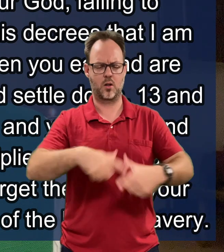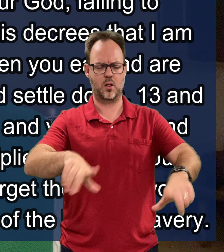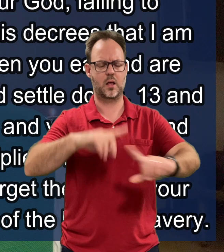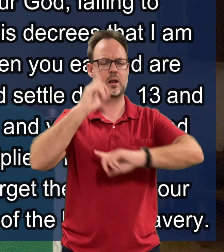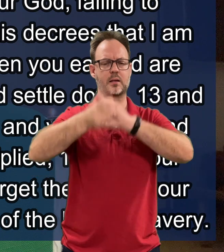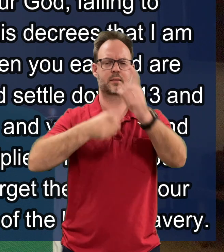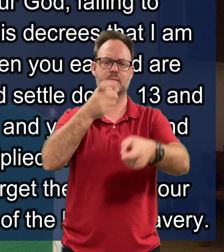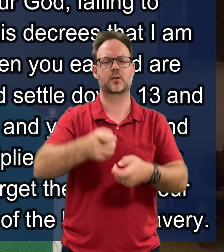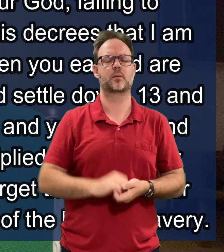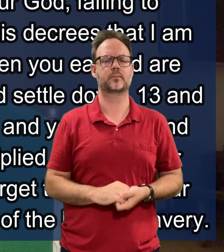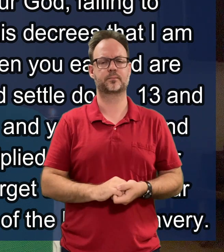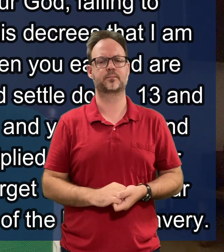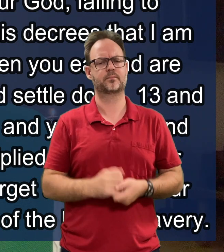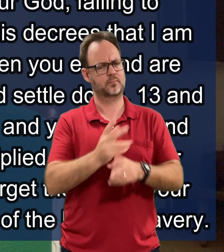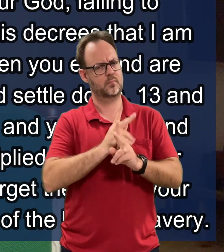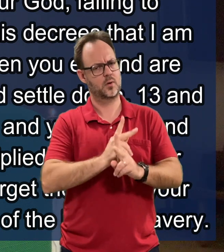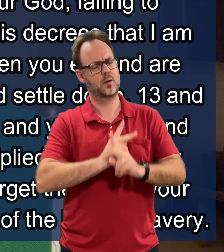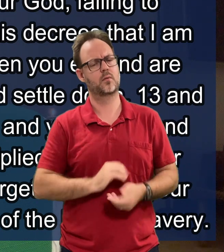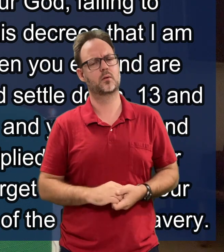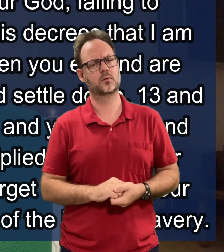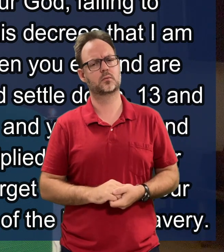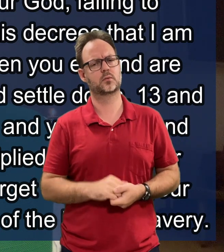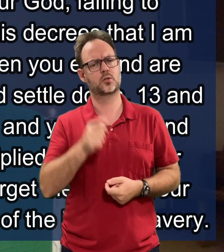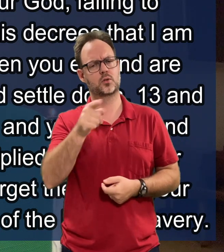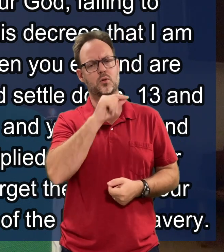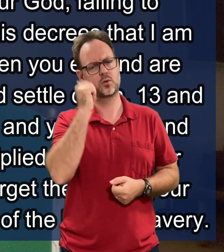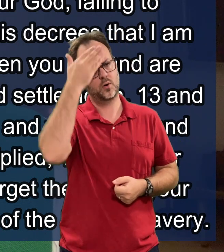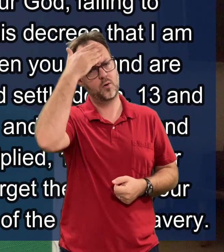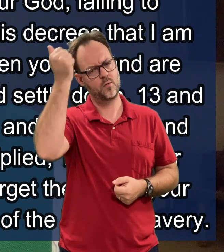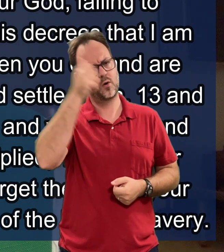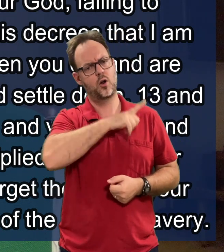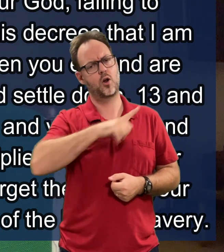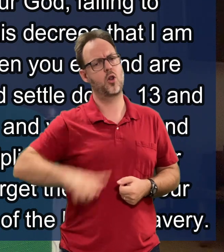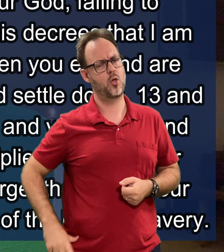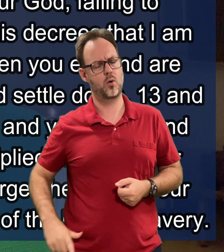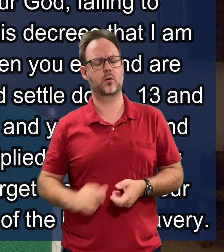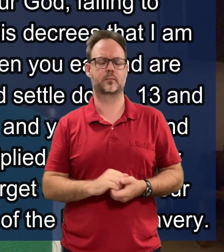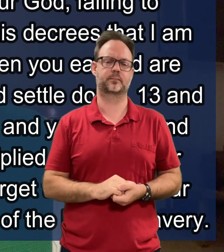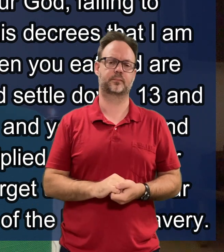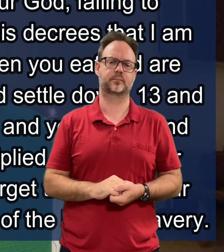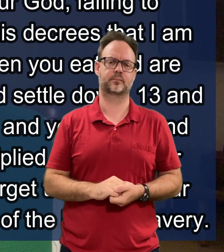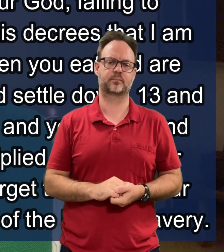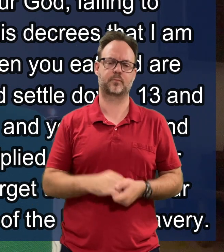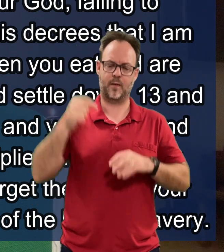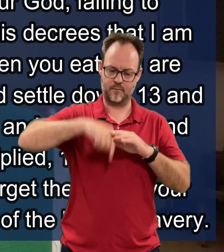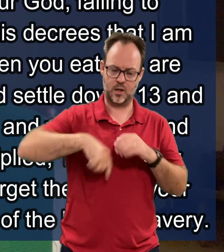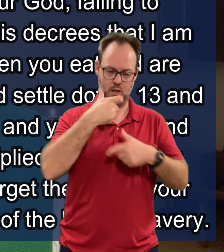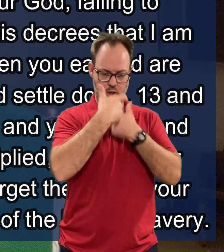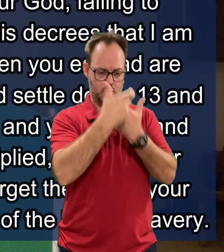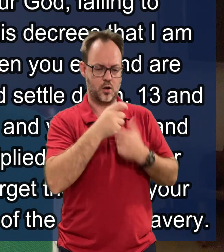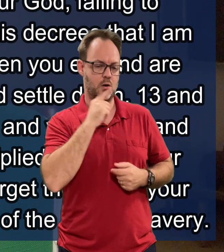you. Be careful so that you do not forget the Lord your God, failing to observe